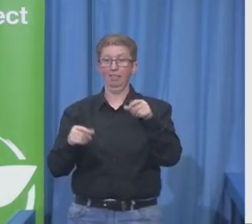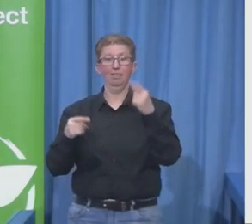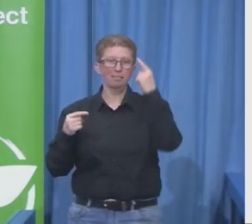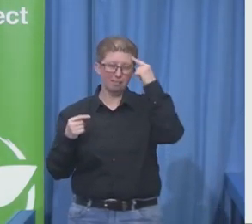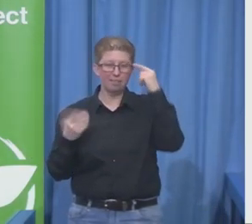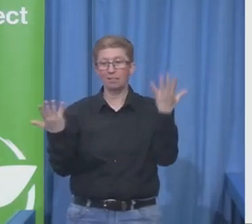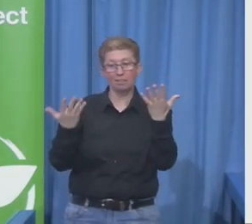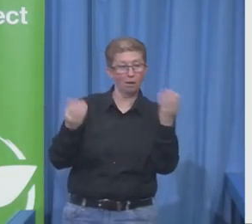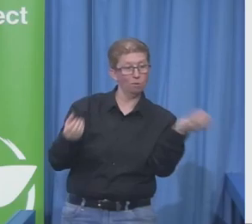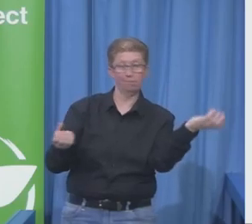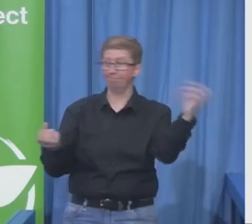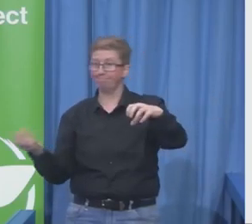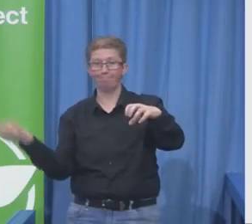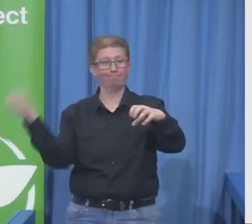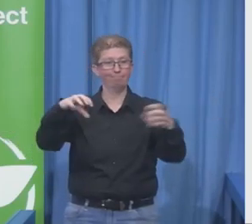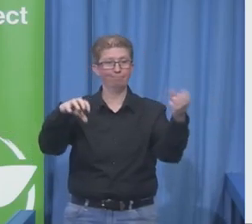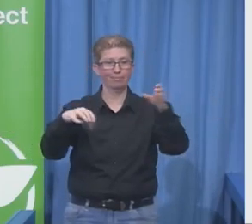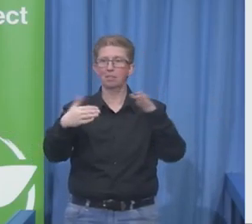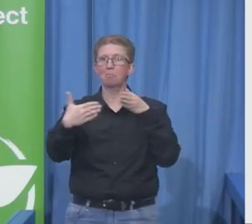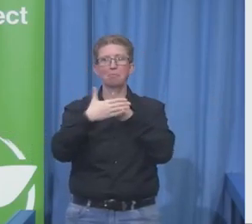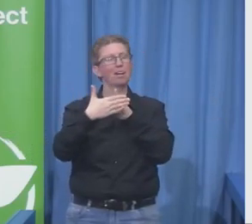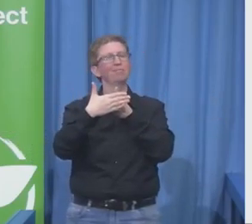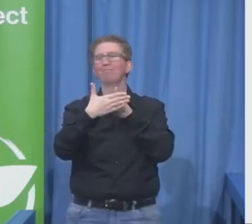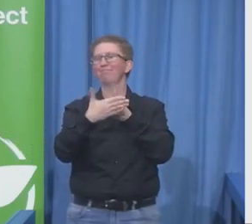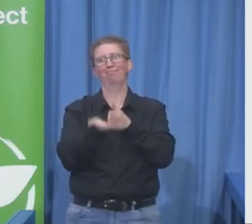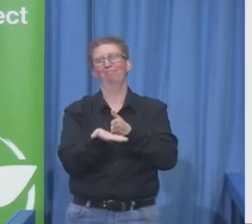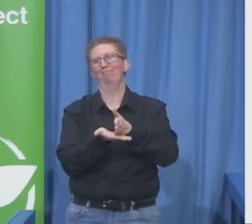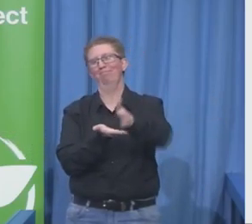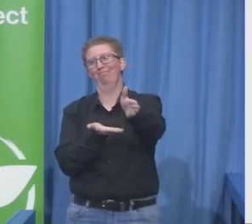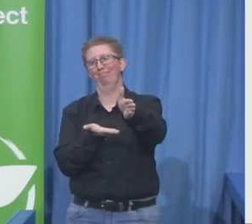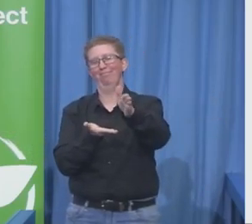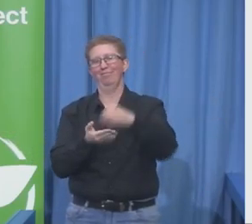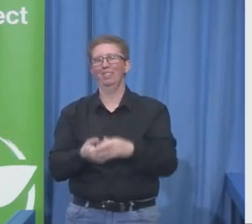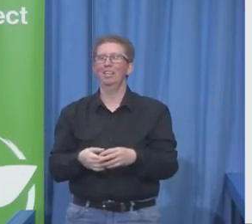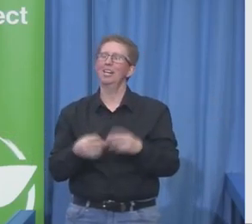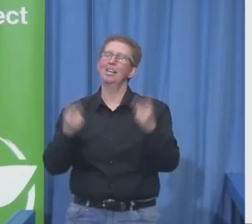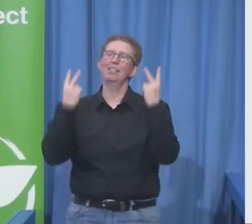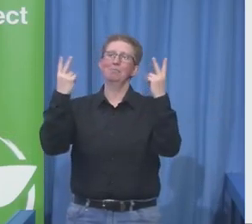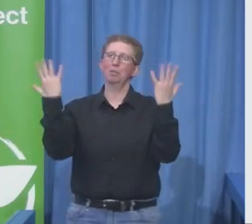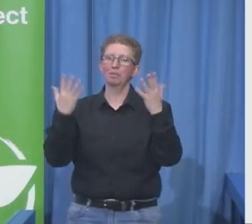is inclusive. Earlier, what used to happen was we used to create a workflow